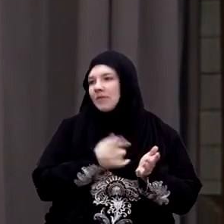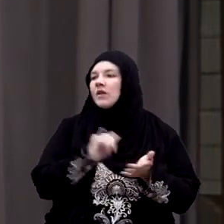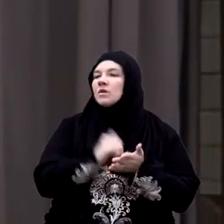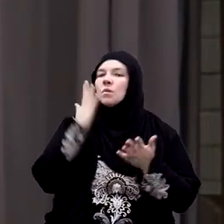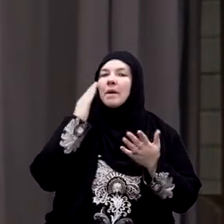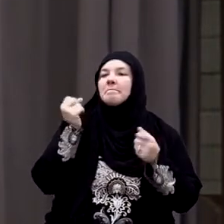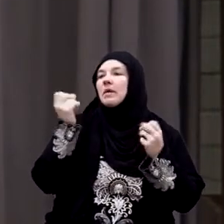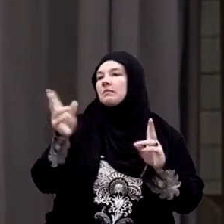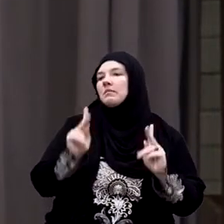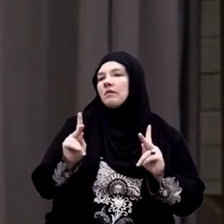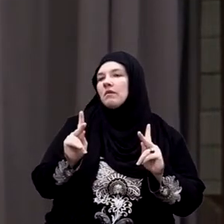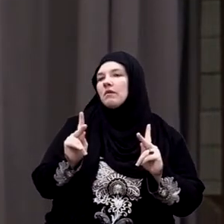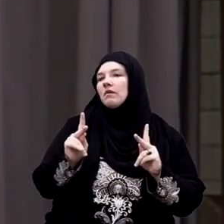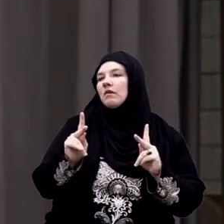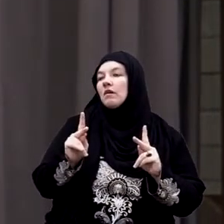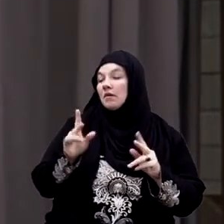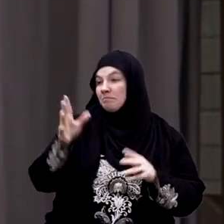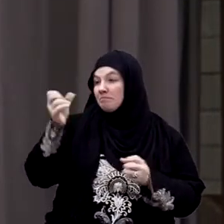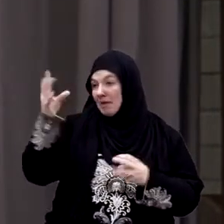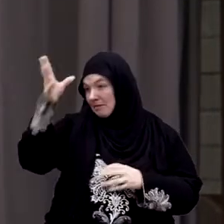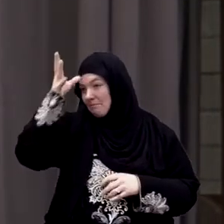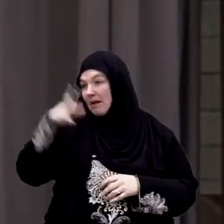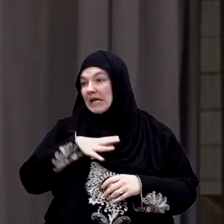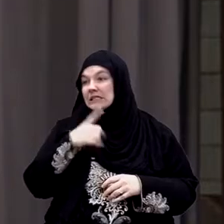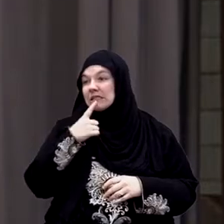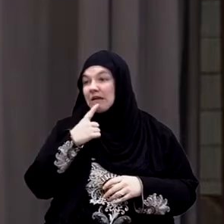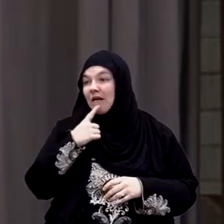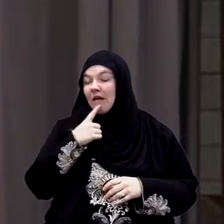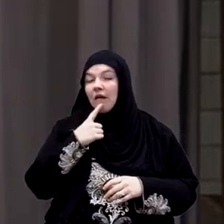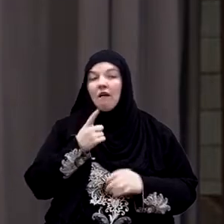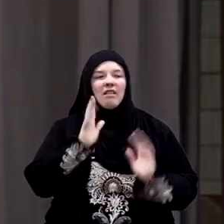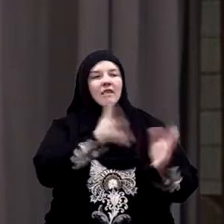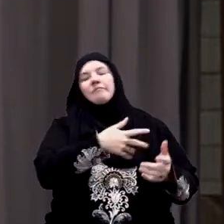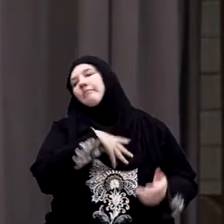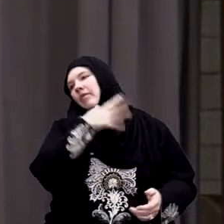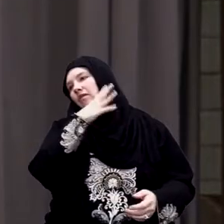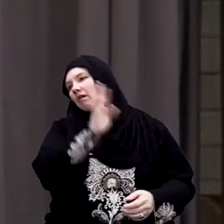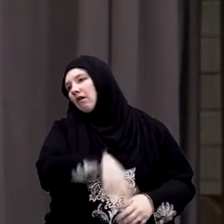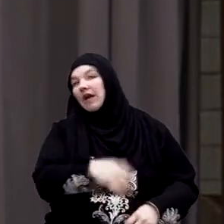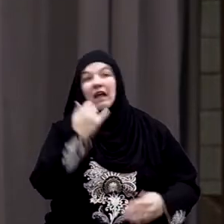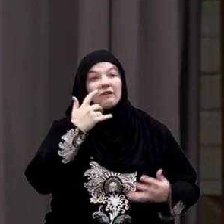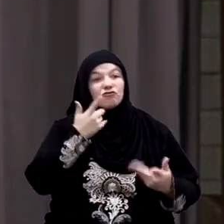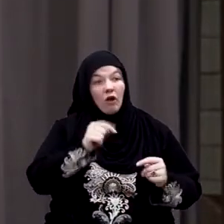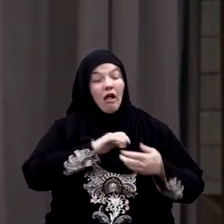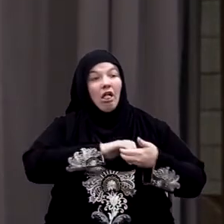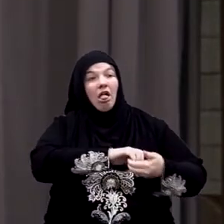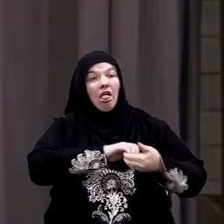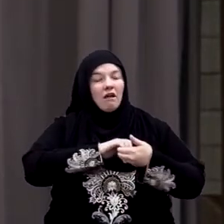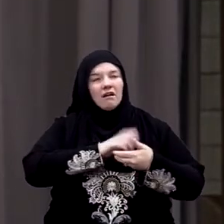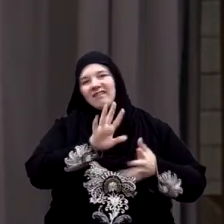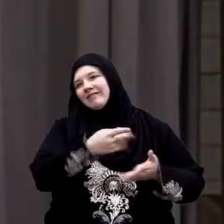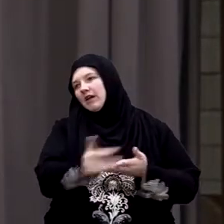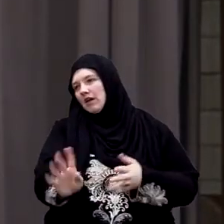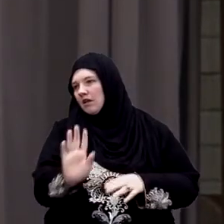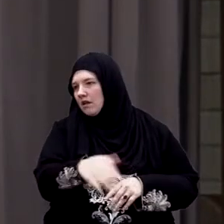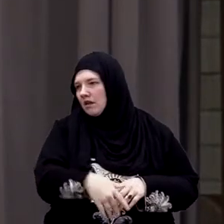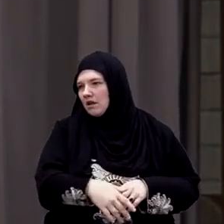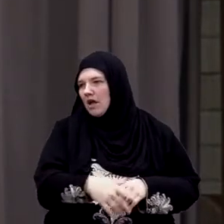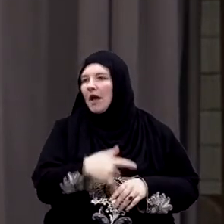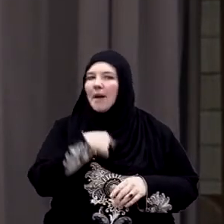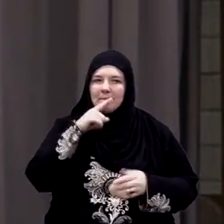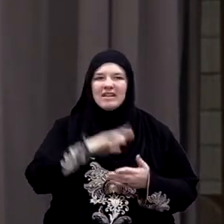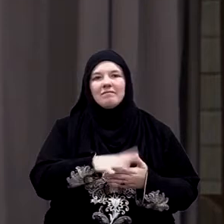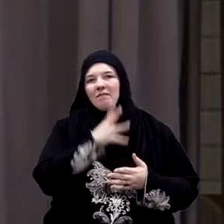say, I left them for the mother, because whenever we do something together, it fails. I believe we shouldn't